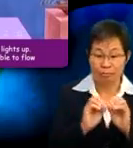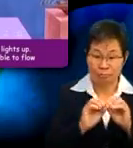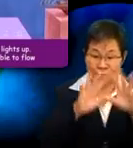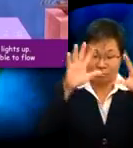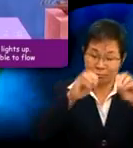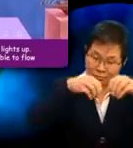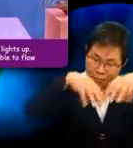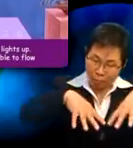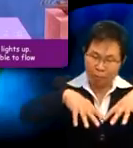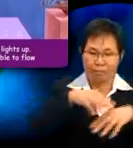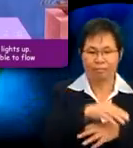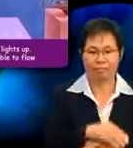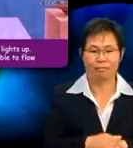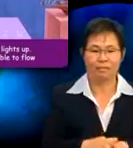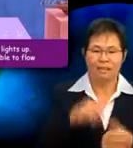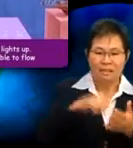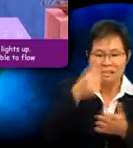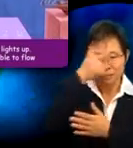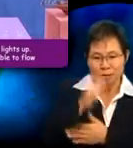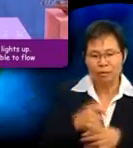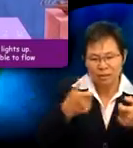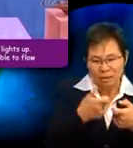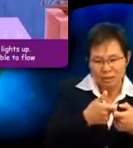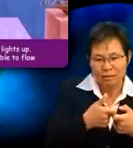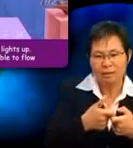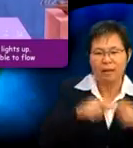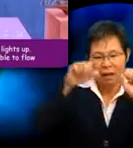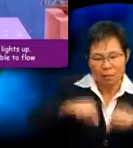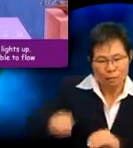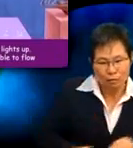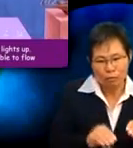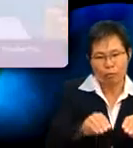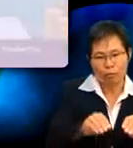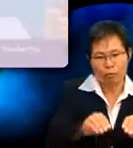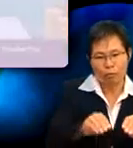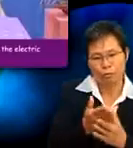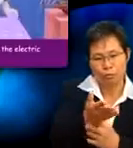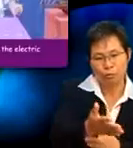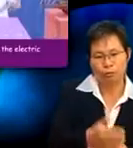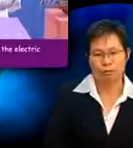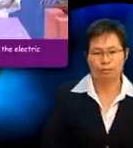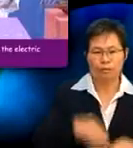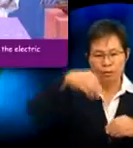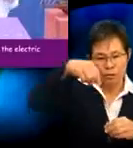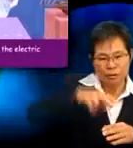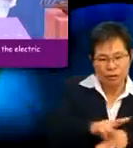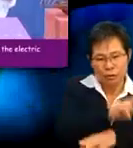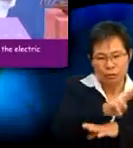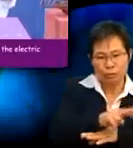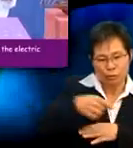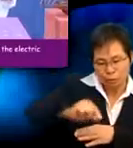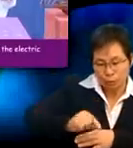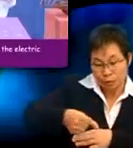is able to flow through it. A switch is used